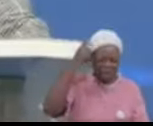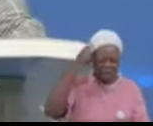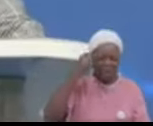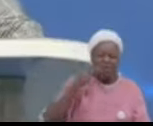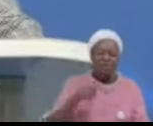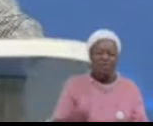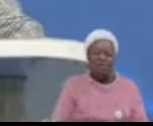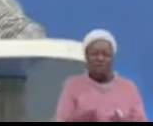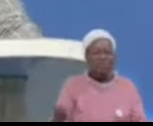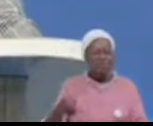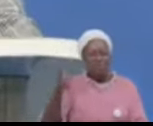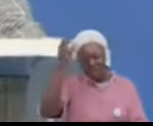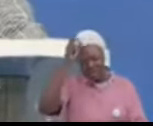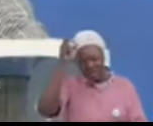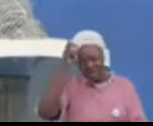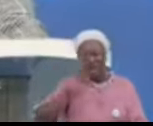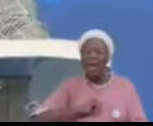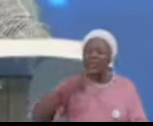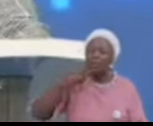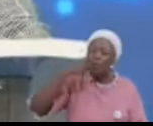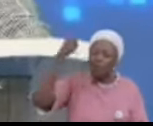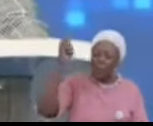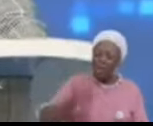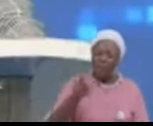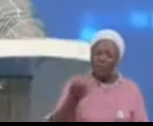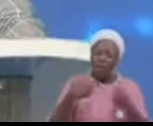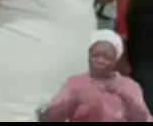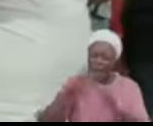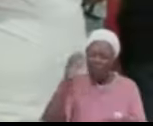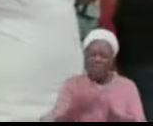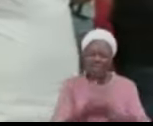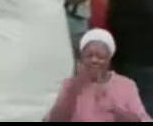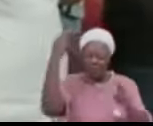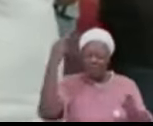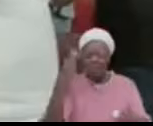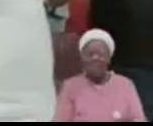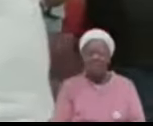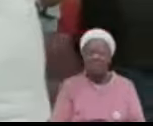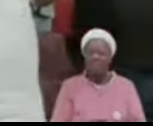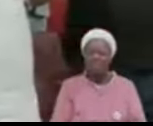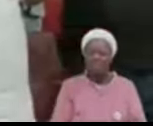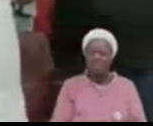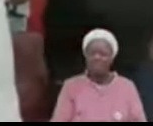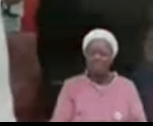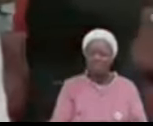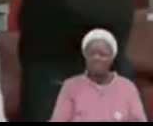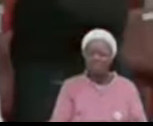I command you, come out in Jesus' name.